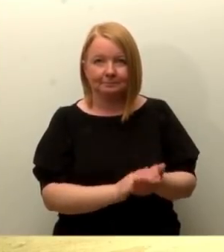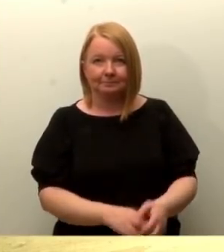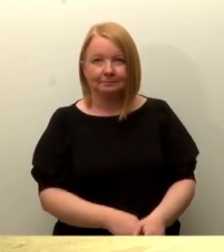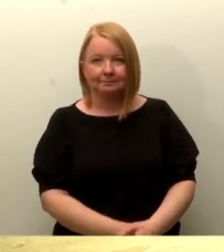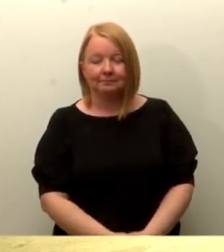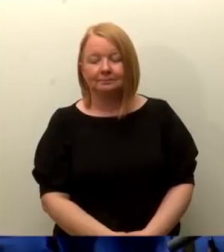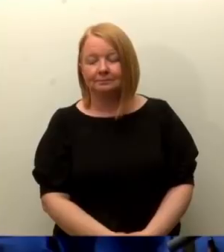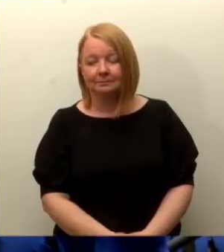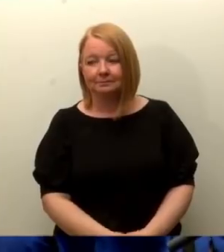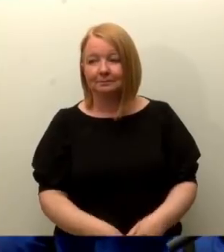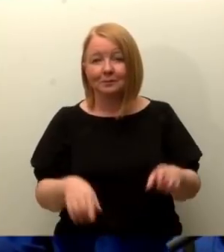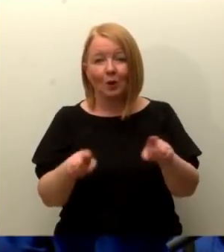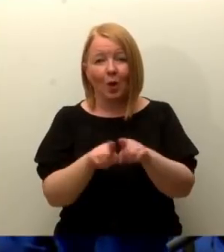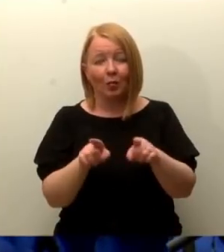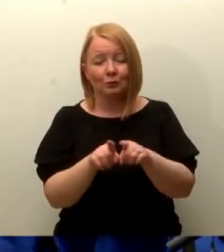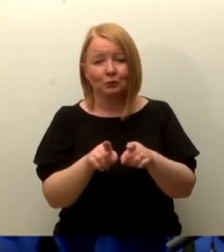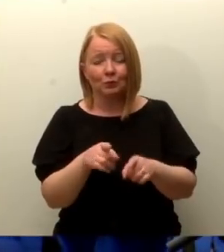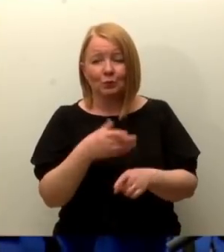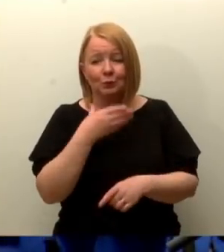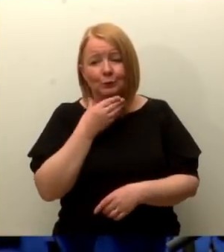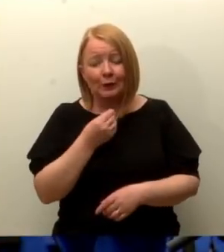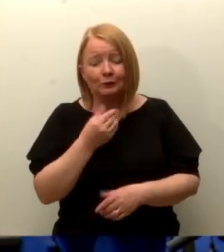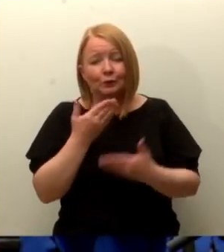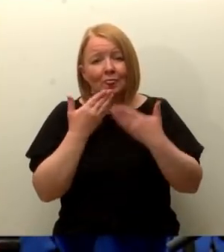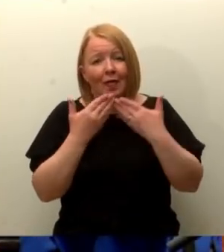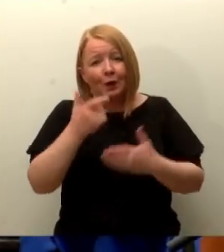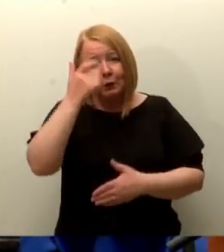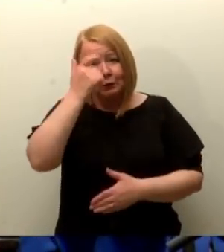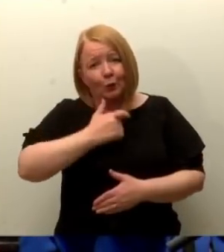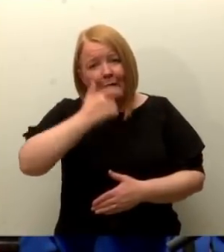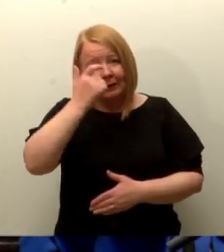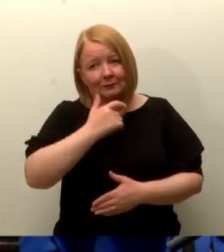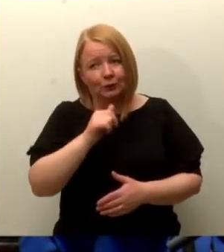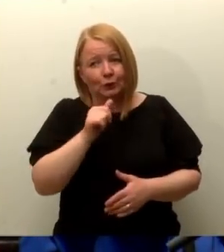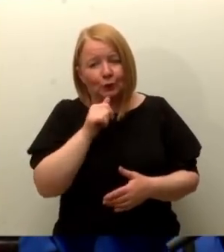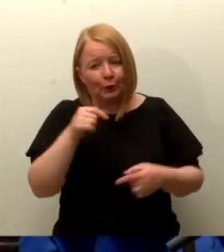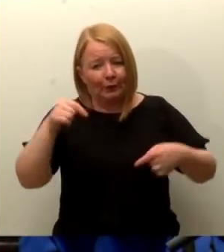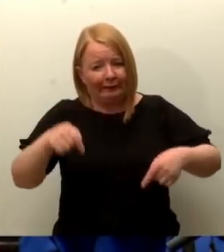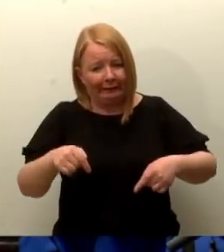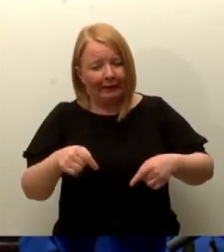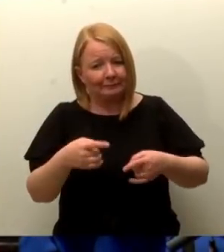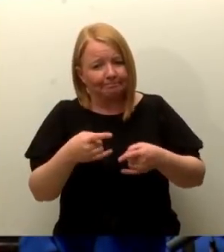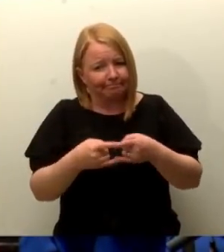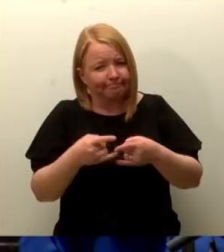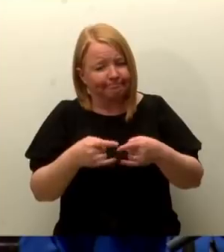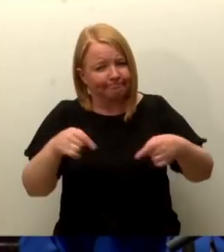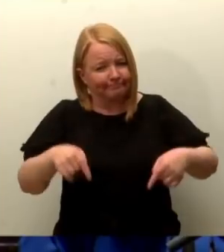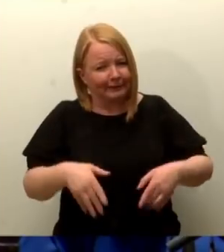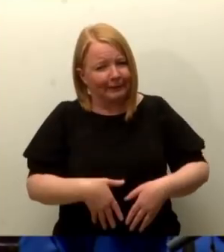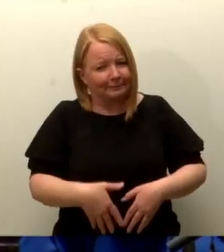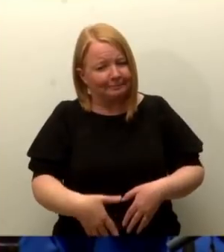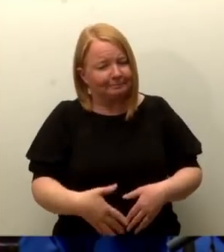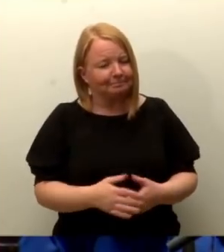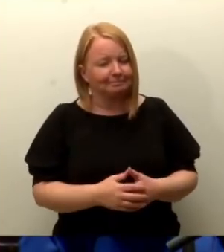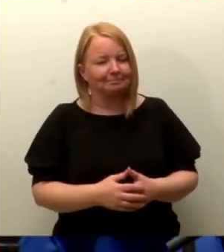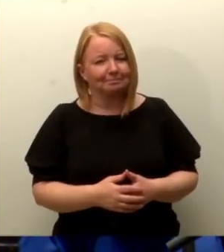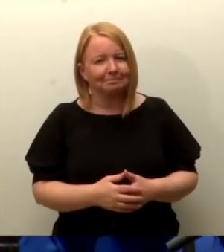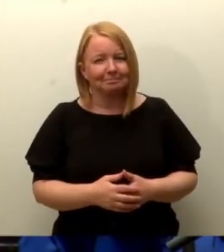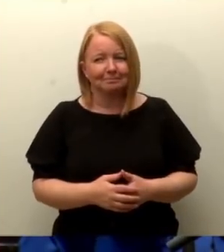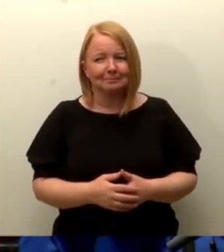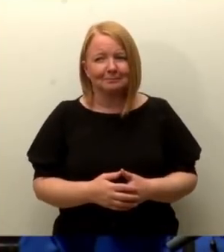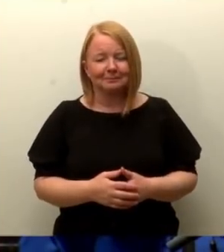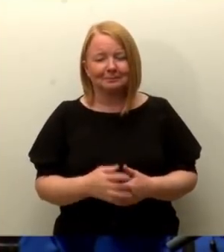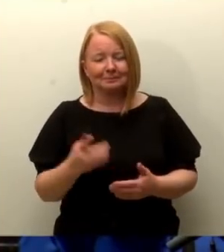I also wish to thank my lovely twins who were conceived in this very city, as you heard from Professor Rami, Aman and